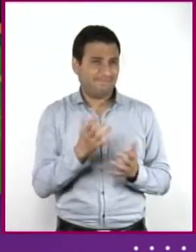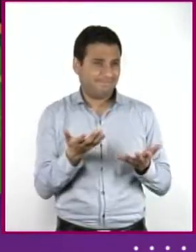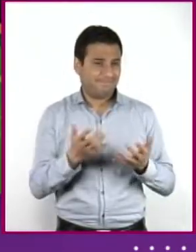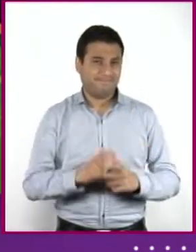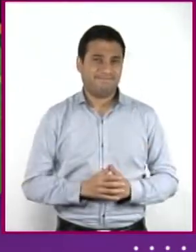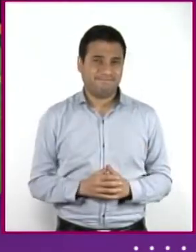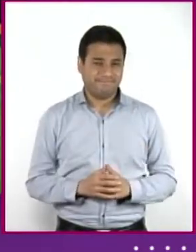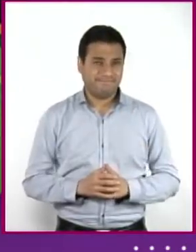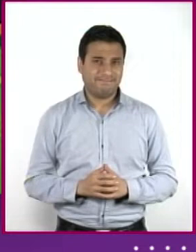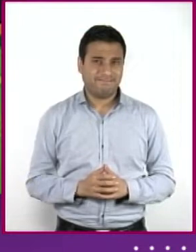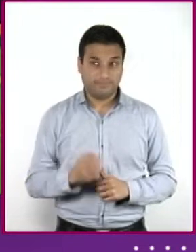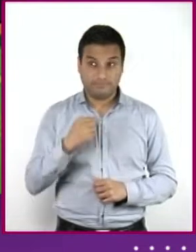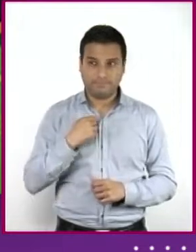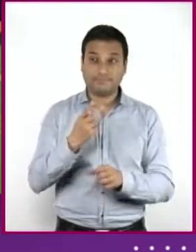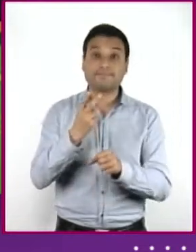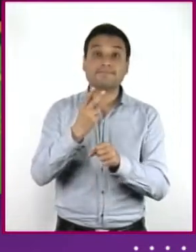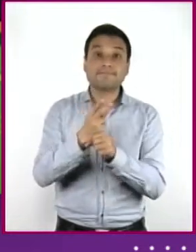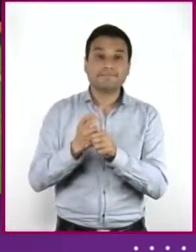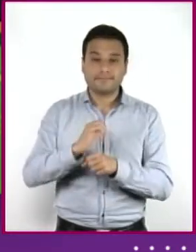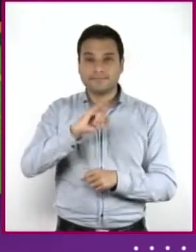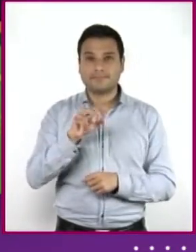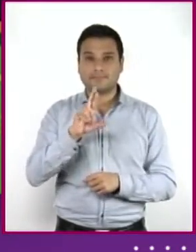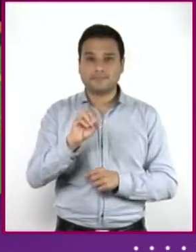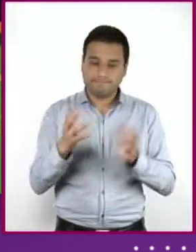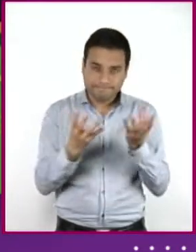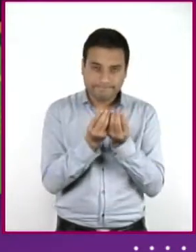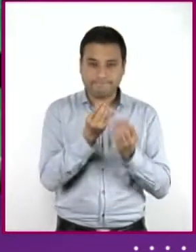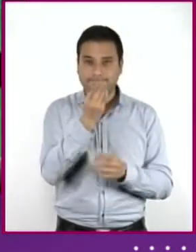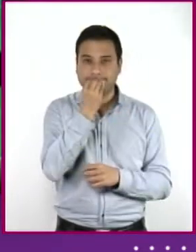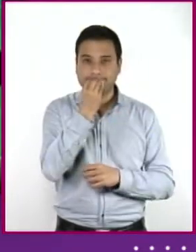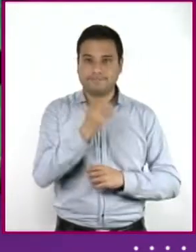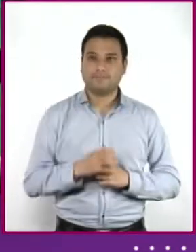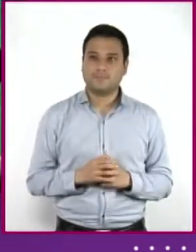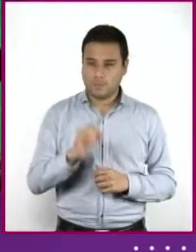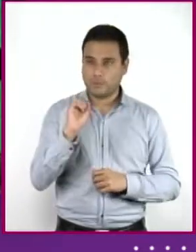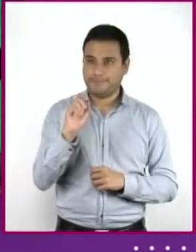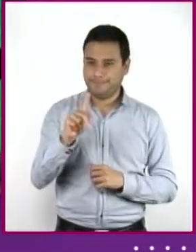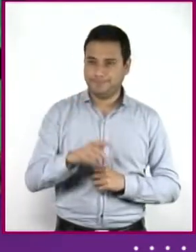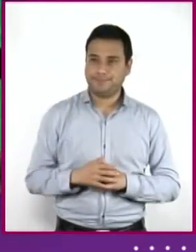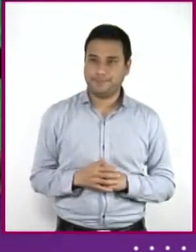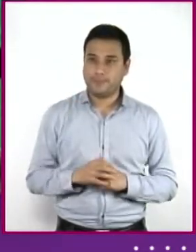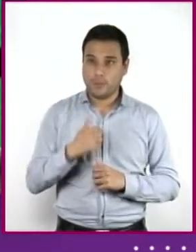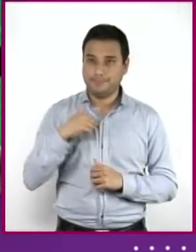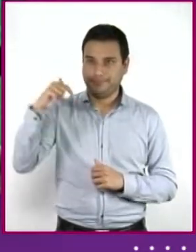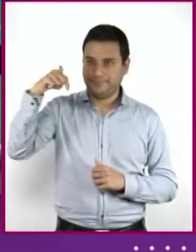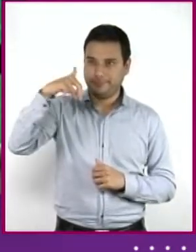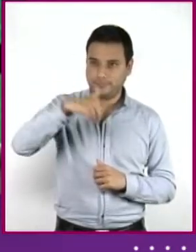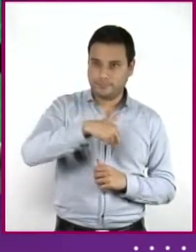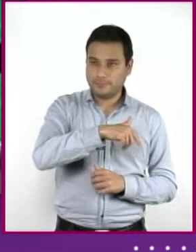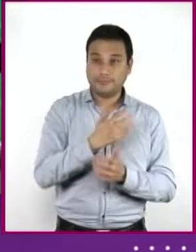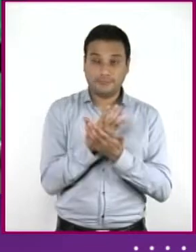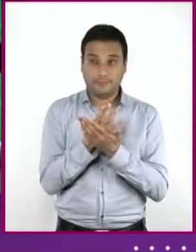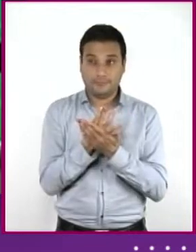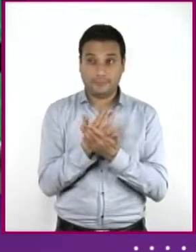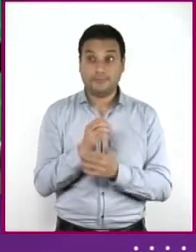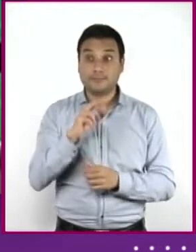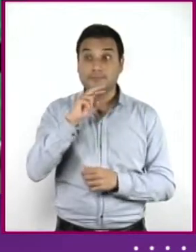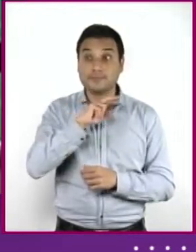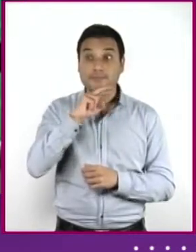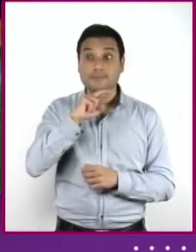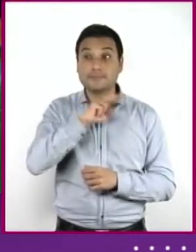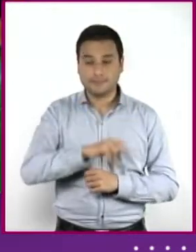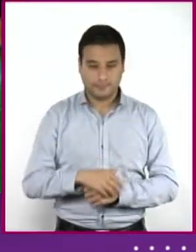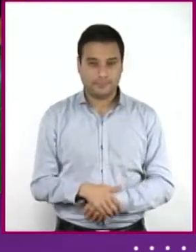here to invite Jerónimo to join us. I'll go downstairs and wait for you. Mm-hmm. Hurry up,